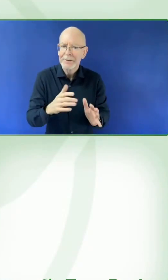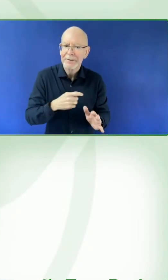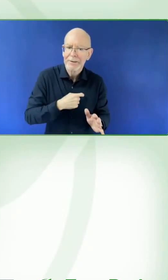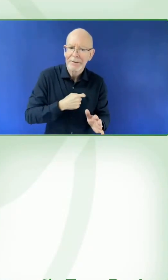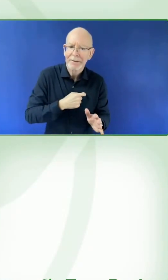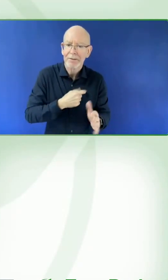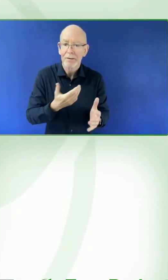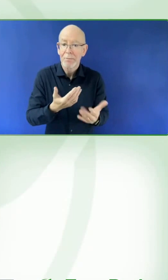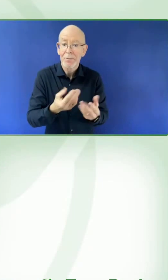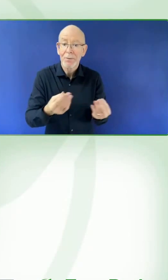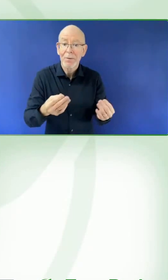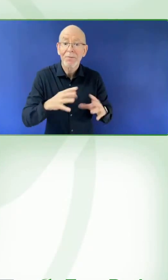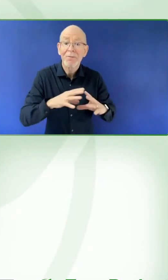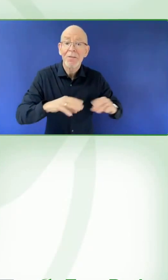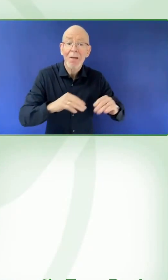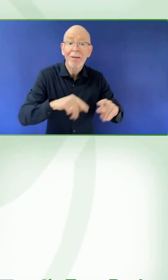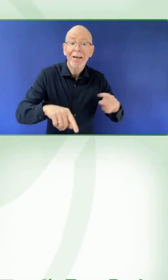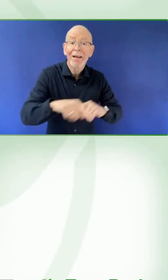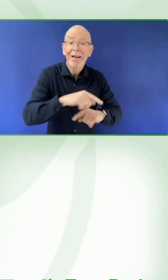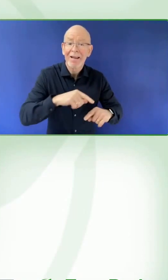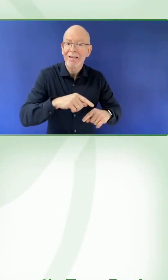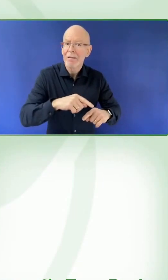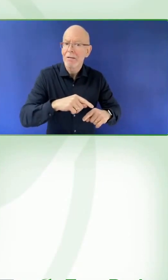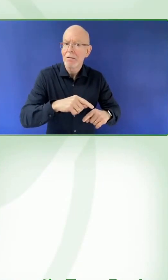all kinds of,